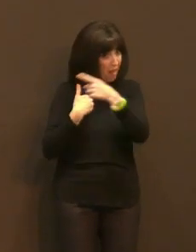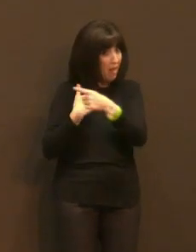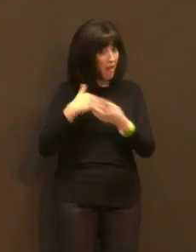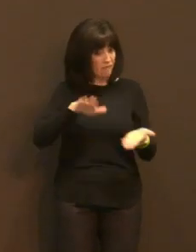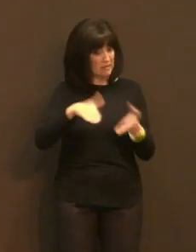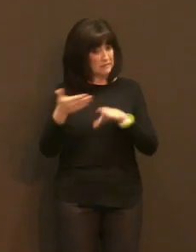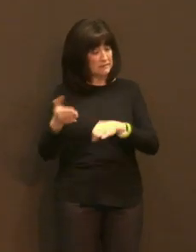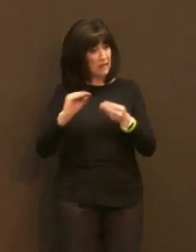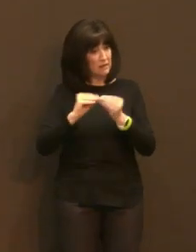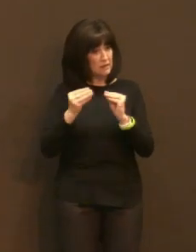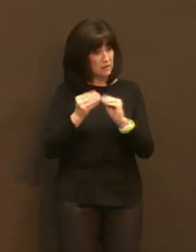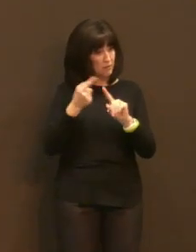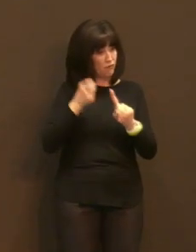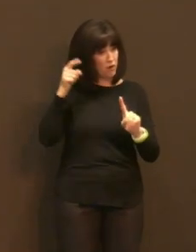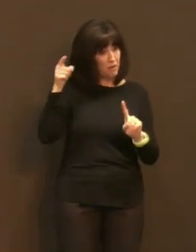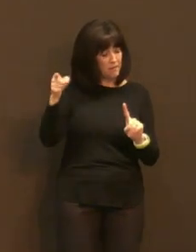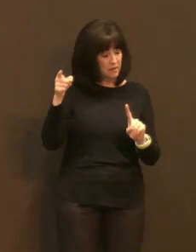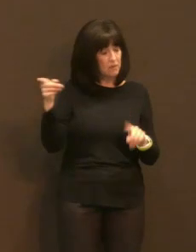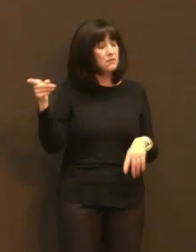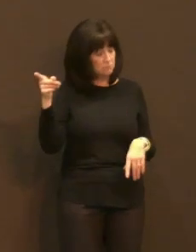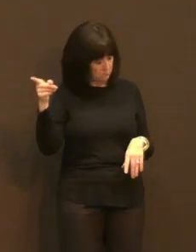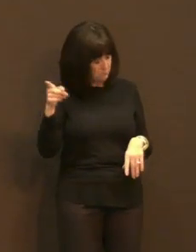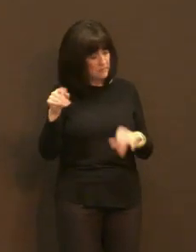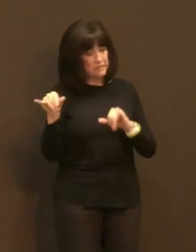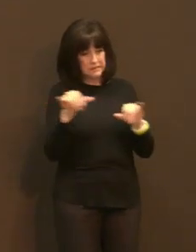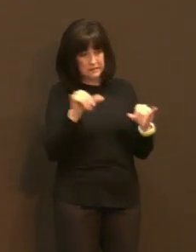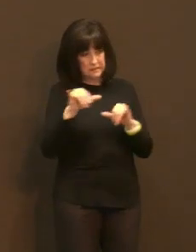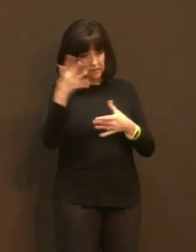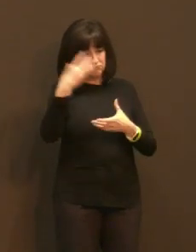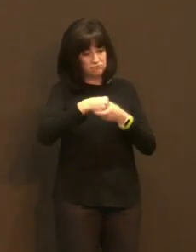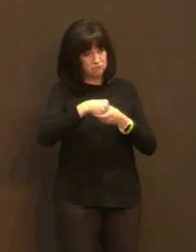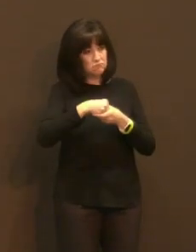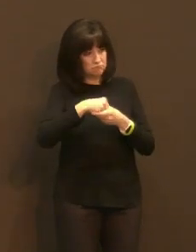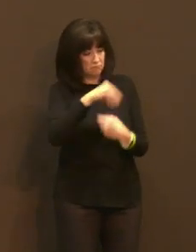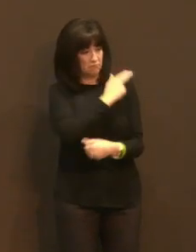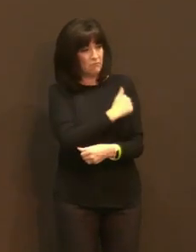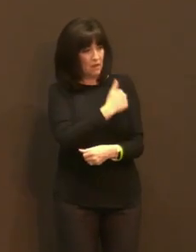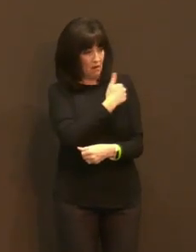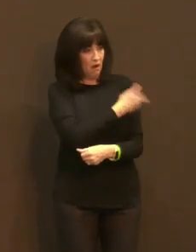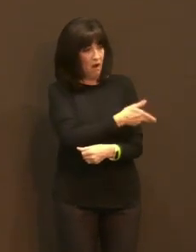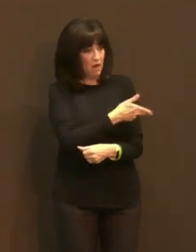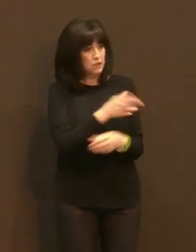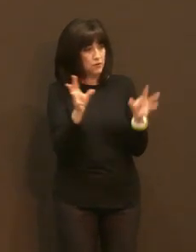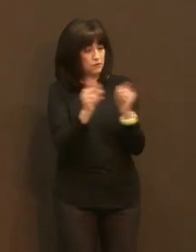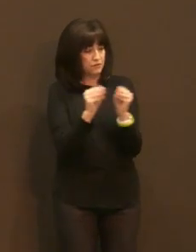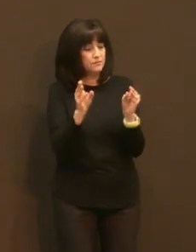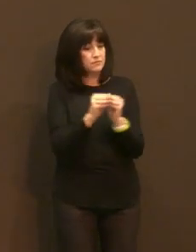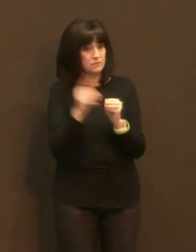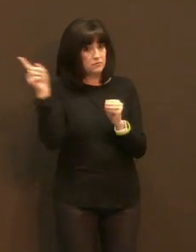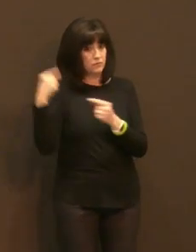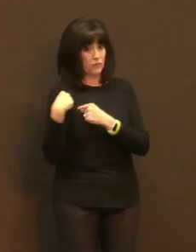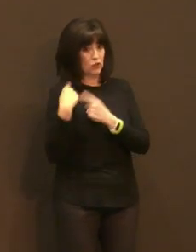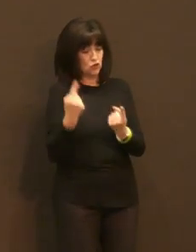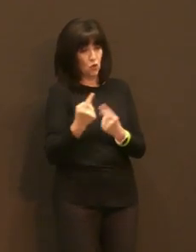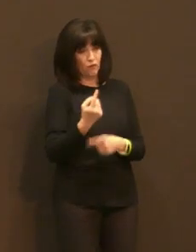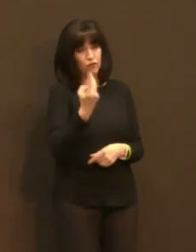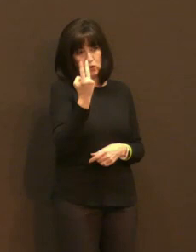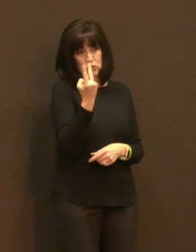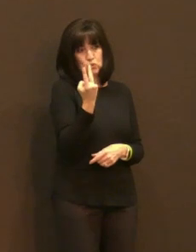there? Yes, the VA is on our hospital call. They've only had a few positive cases. 2 right now. I can look in my